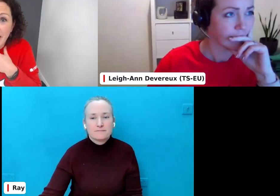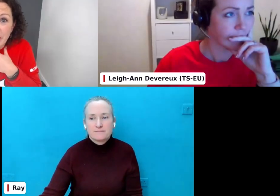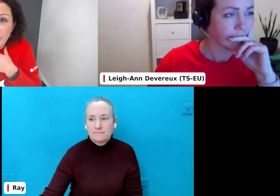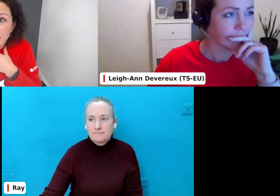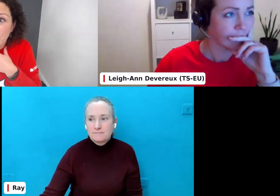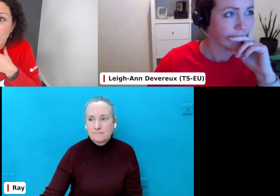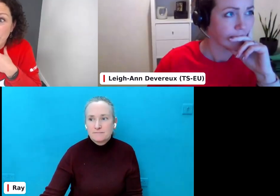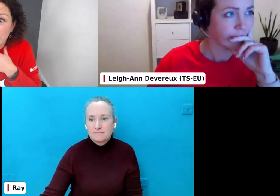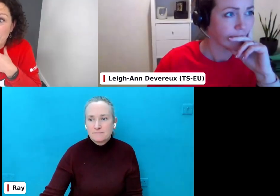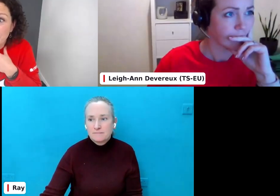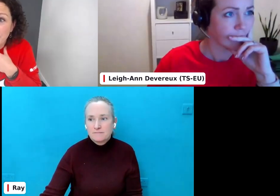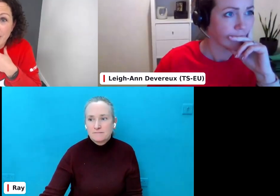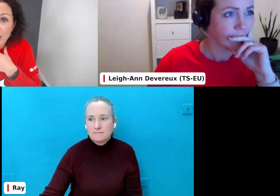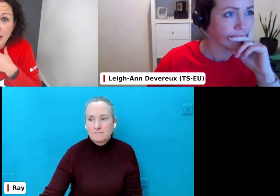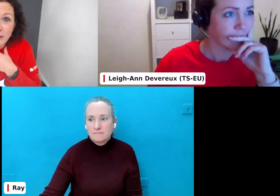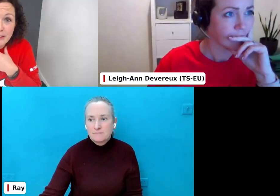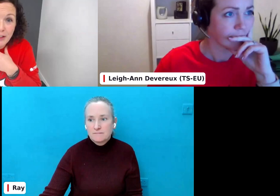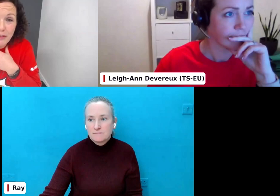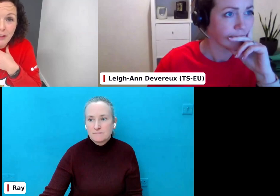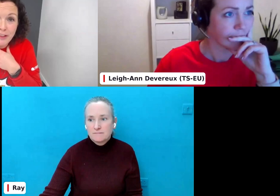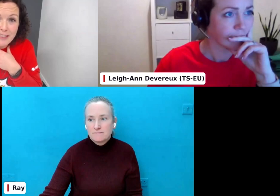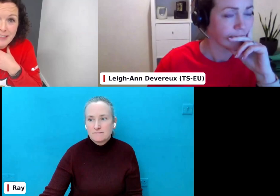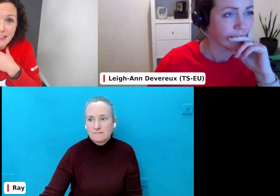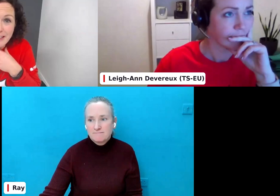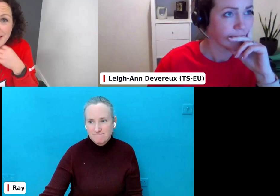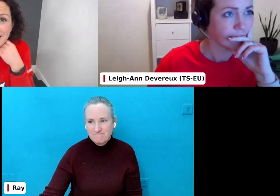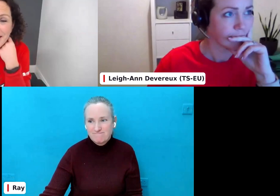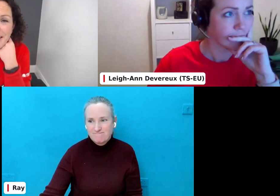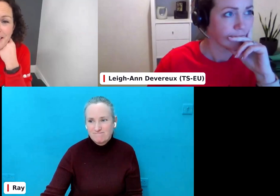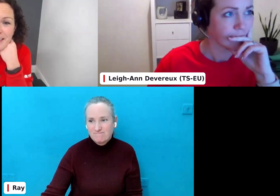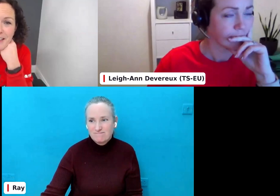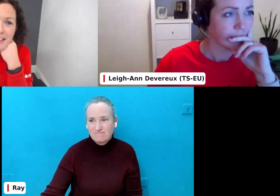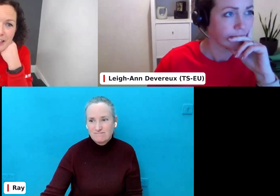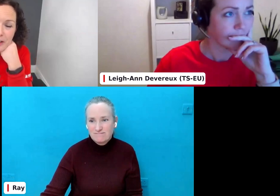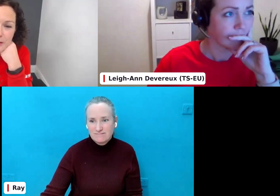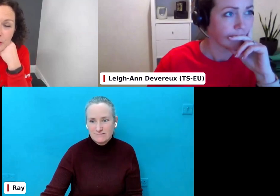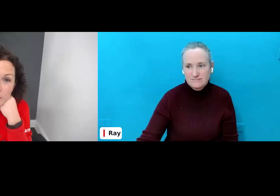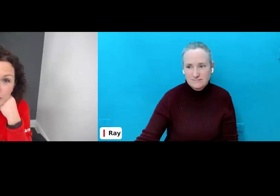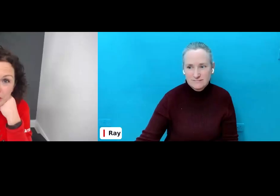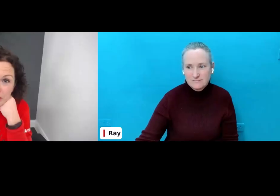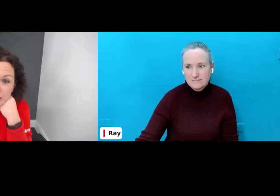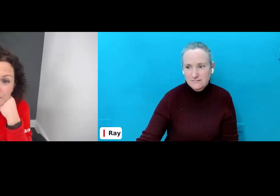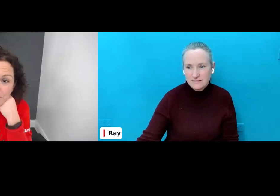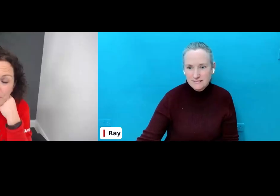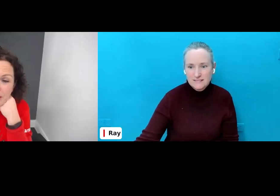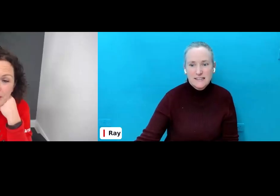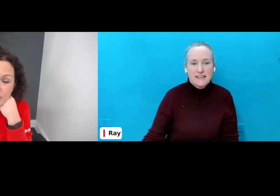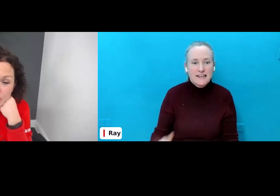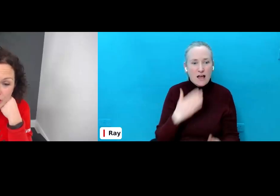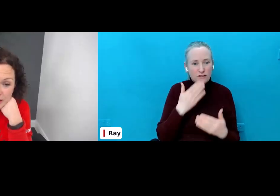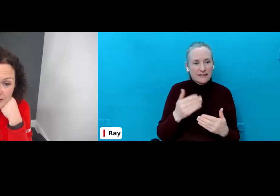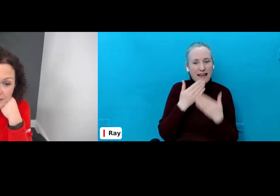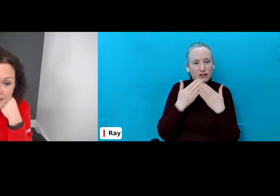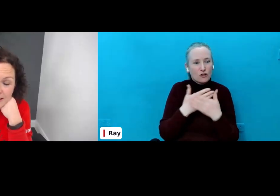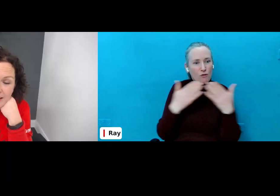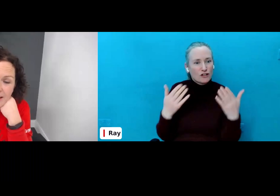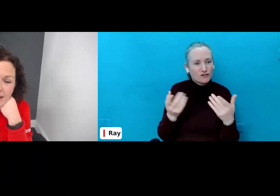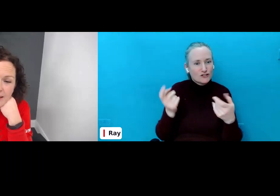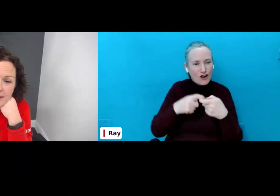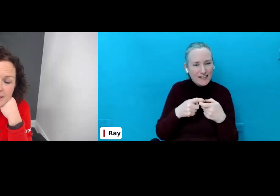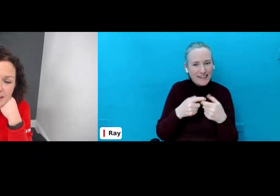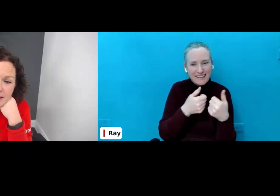say thank you so much. I've just closed off the slides. Thank you so much for joining